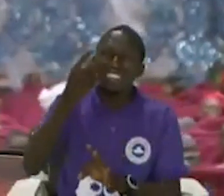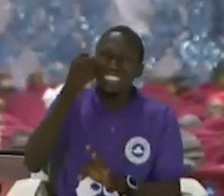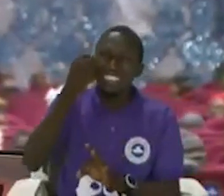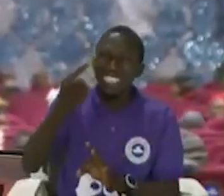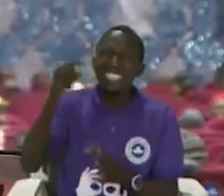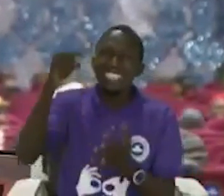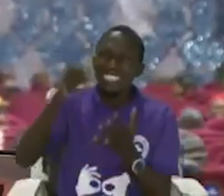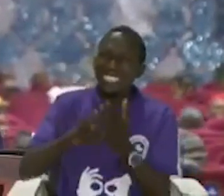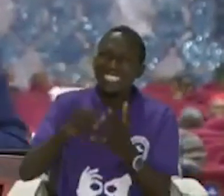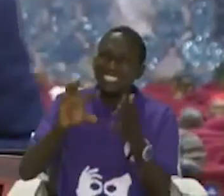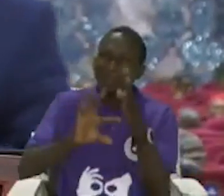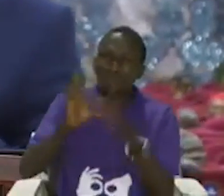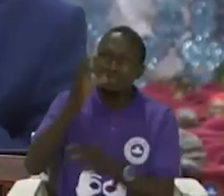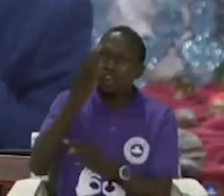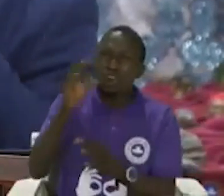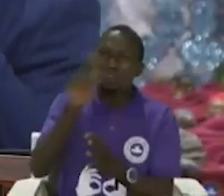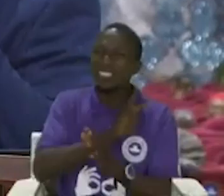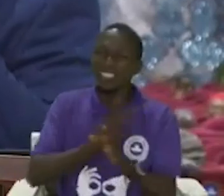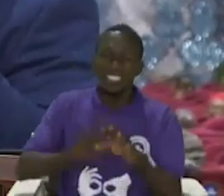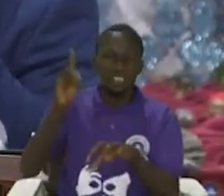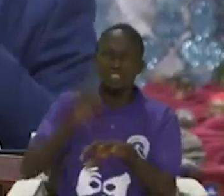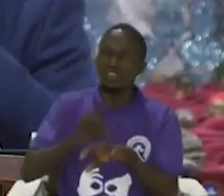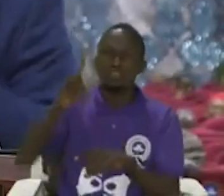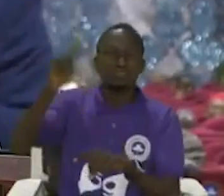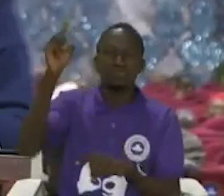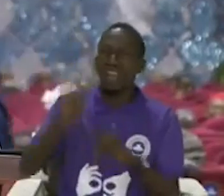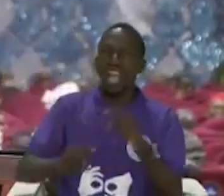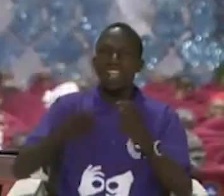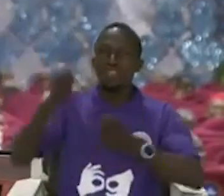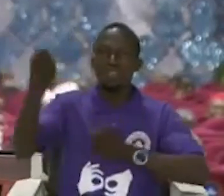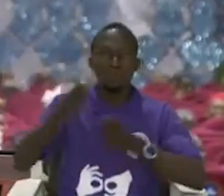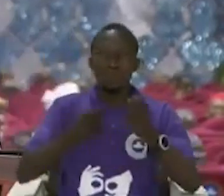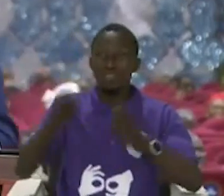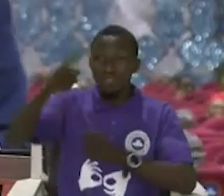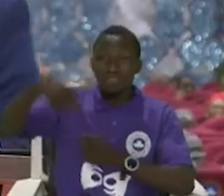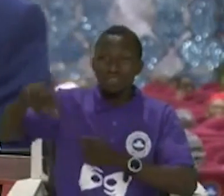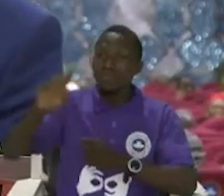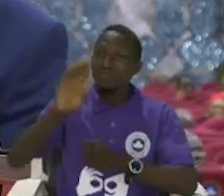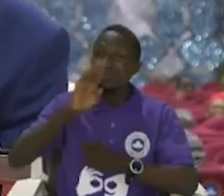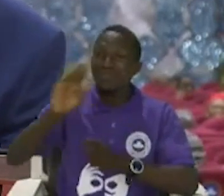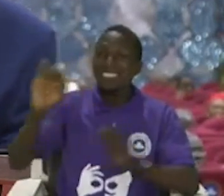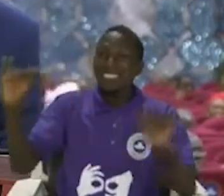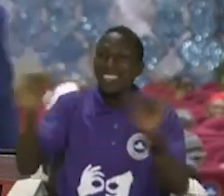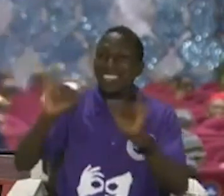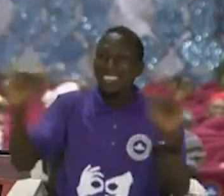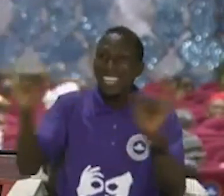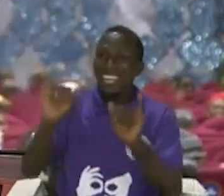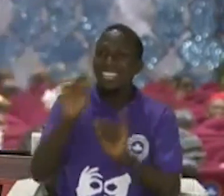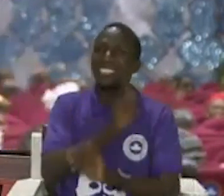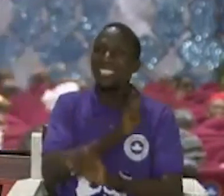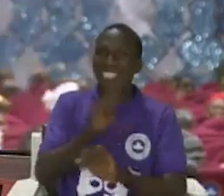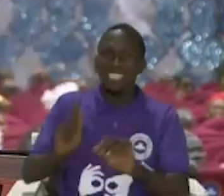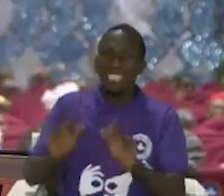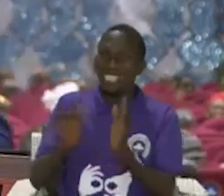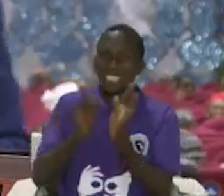operate in dominion. In fact, you will be an ordinary Christian.